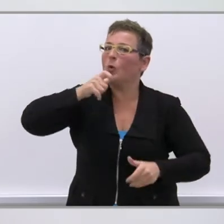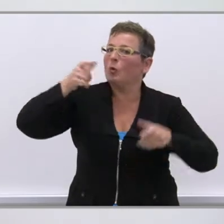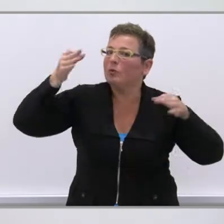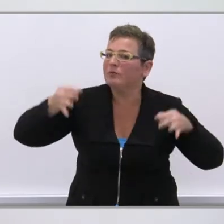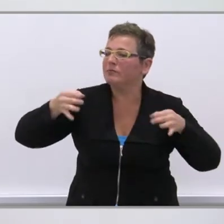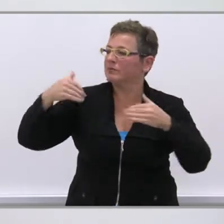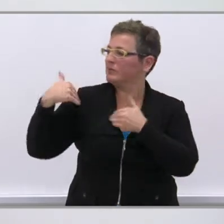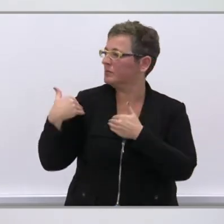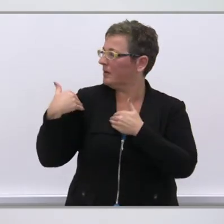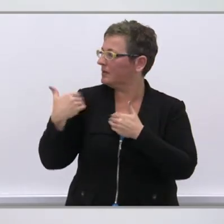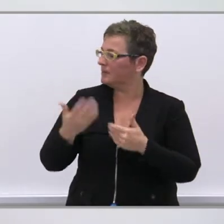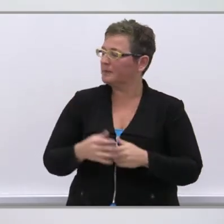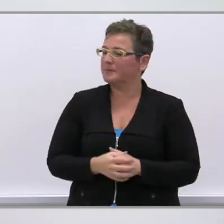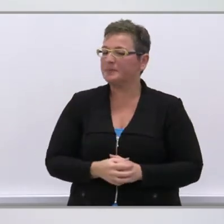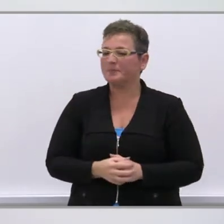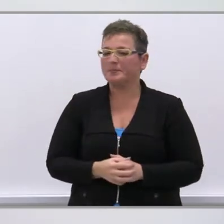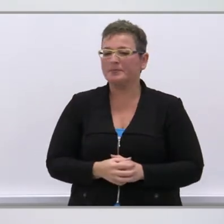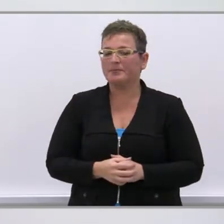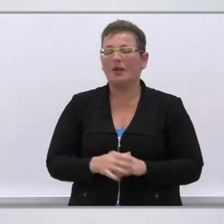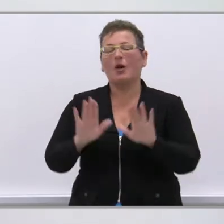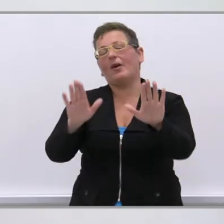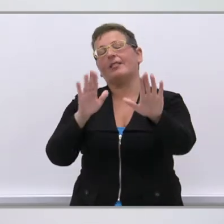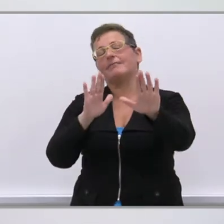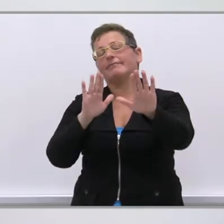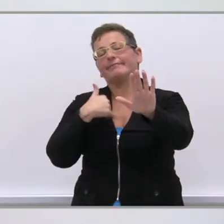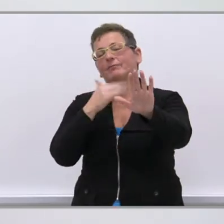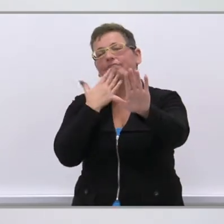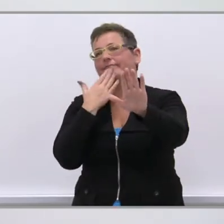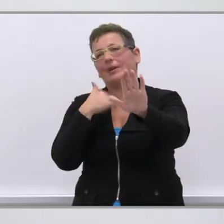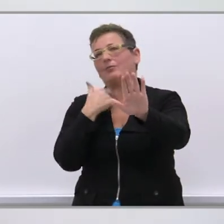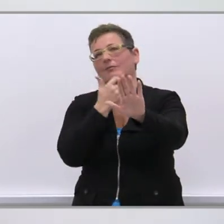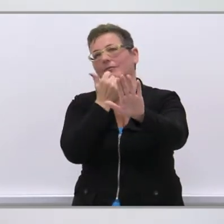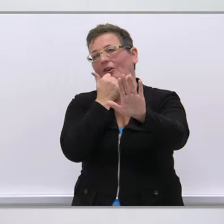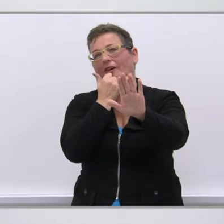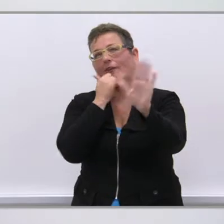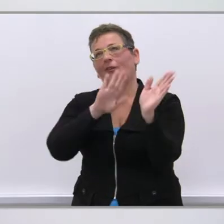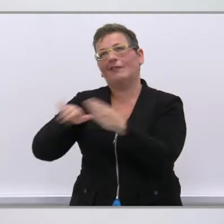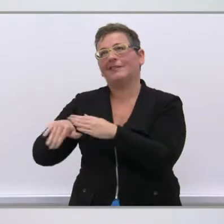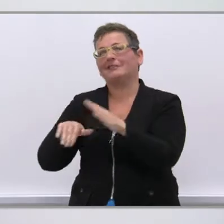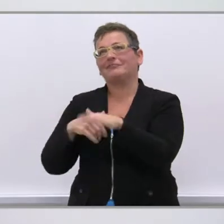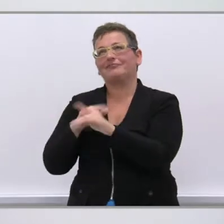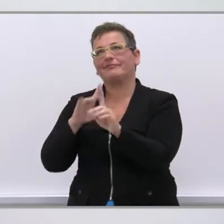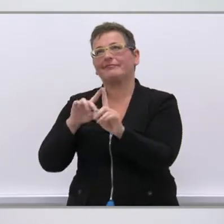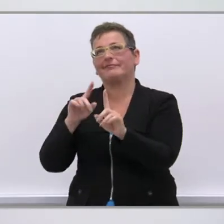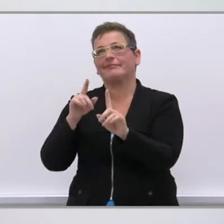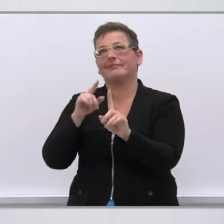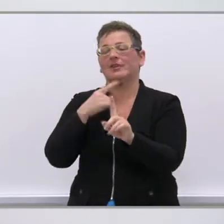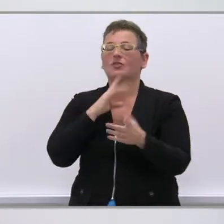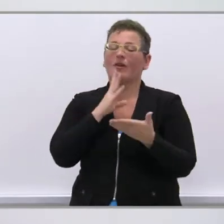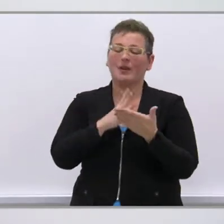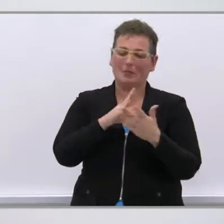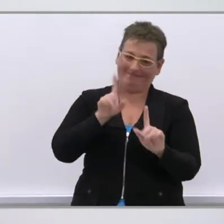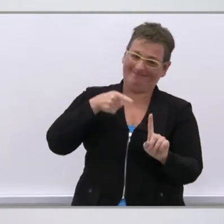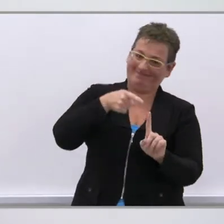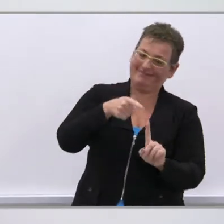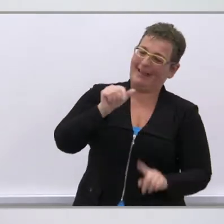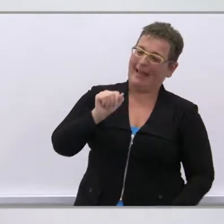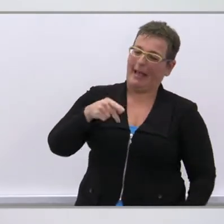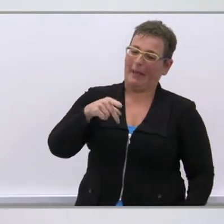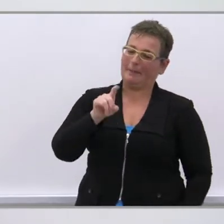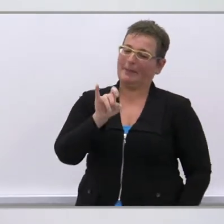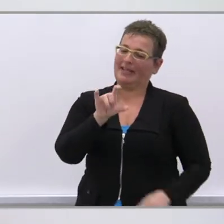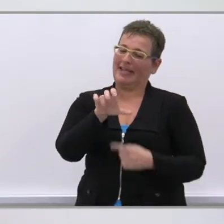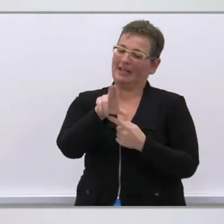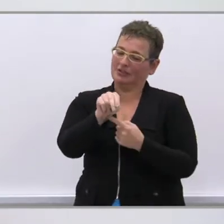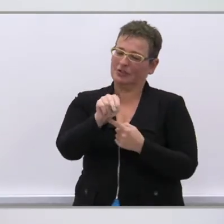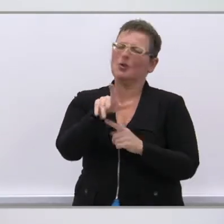And who will be responsible for, sorry, that's wrong. That's a different section. This section on application is about